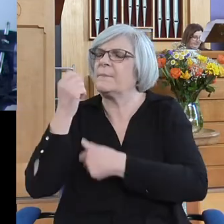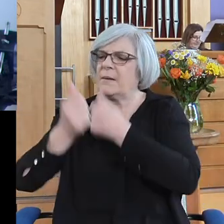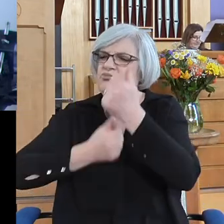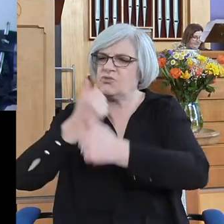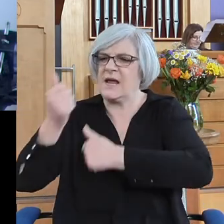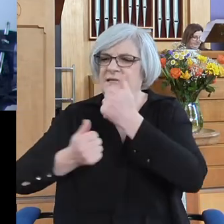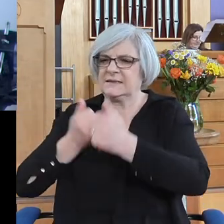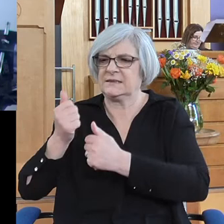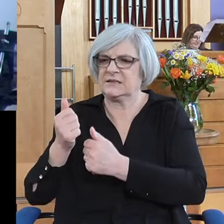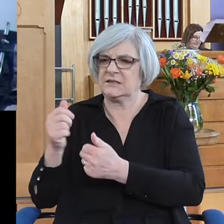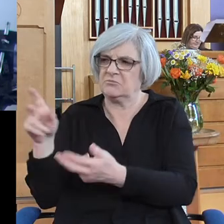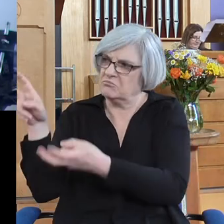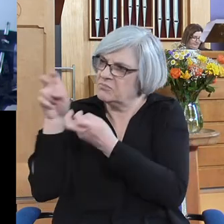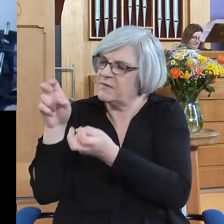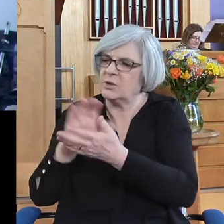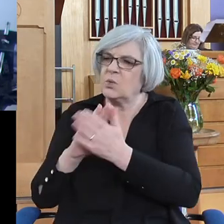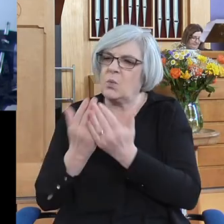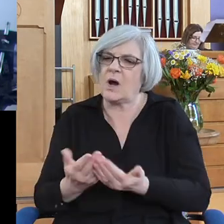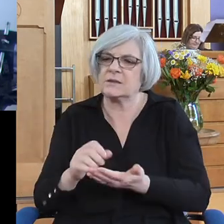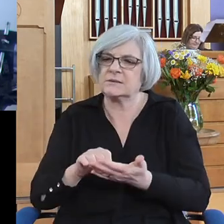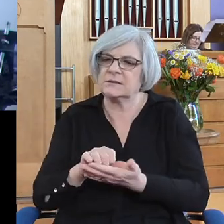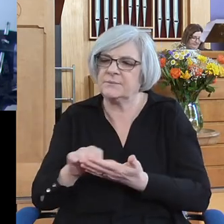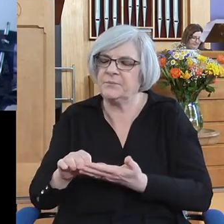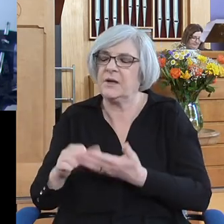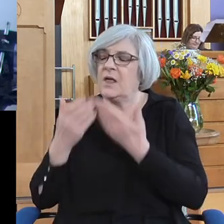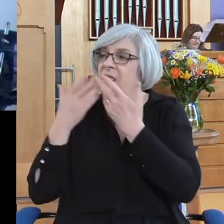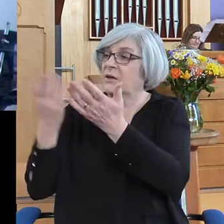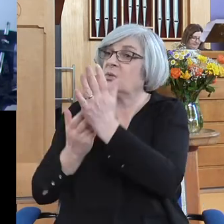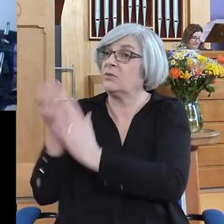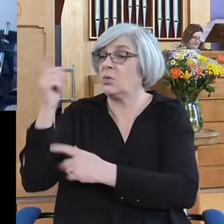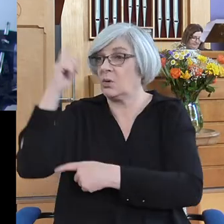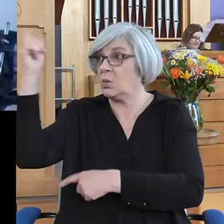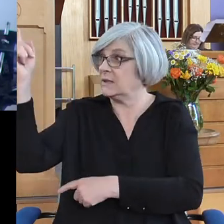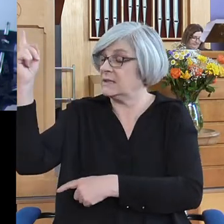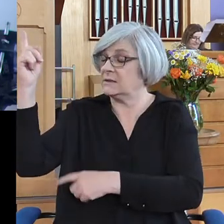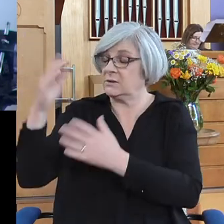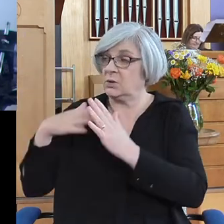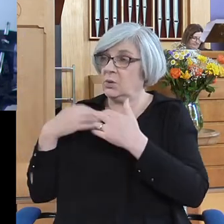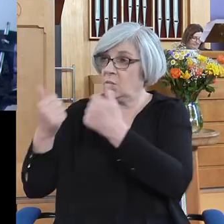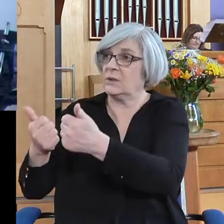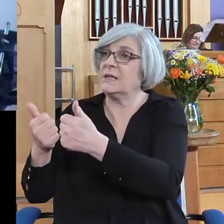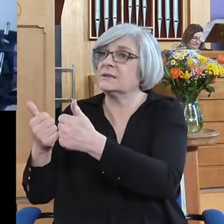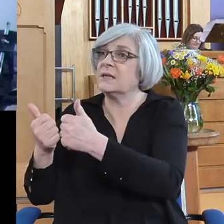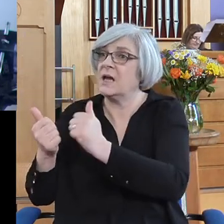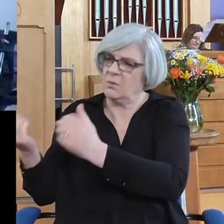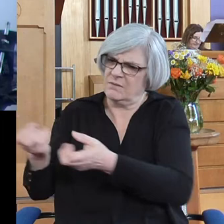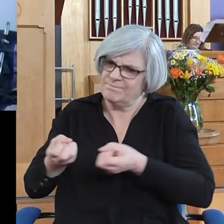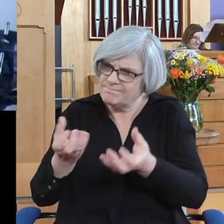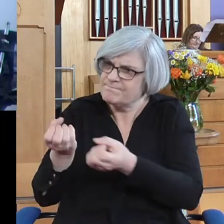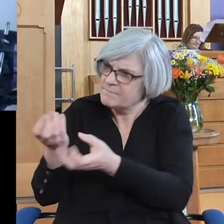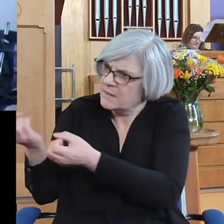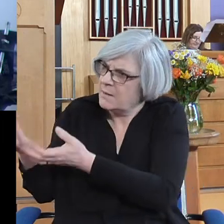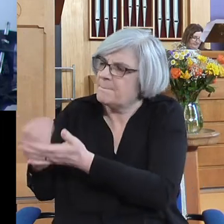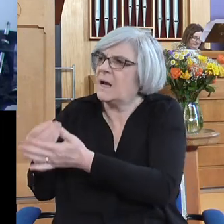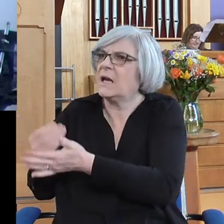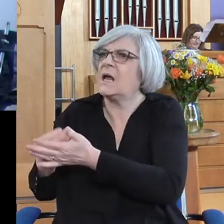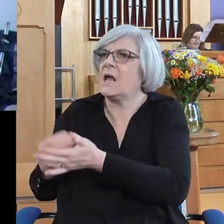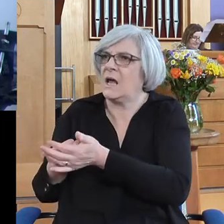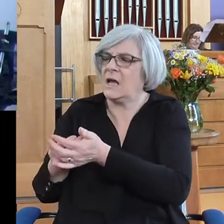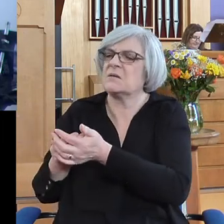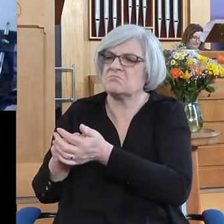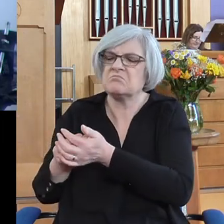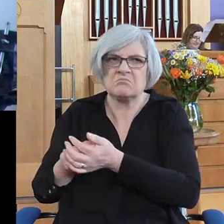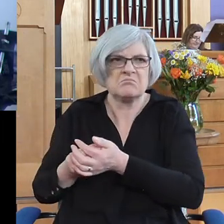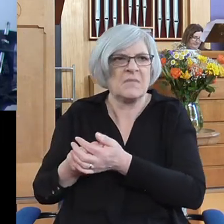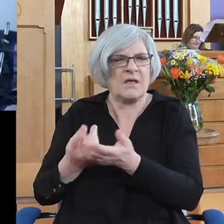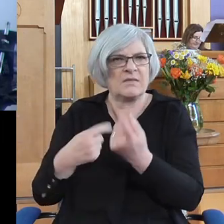word. We thank you that through your goodness to us, we are able to bring these gifts of money here today and those given at